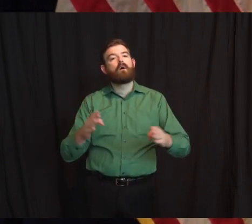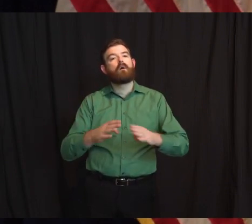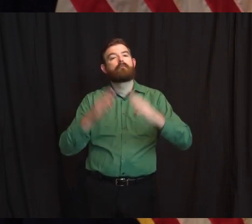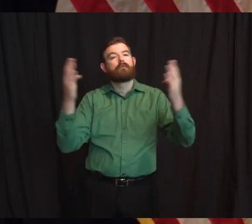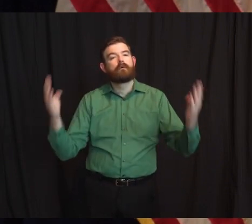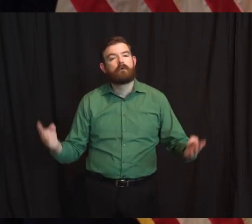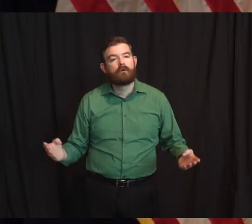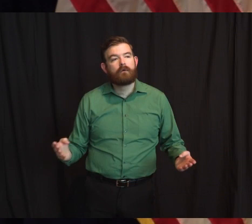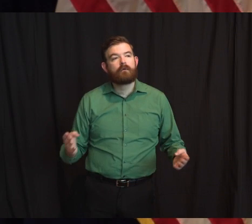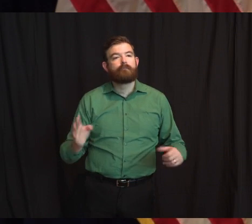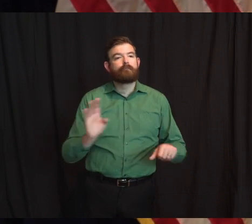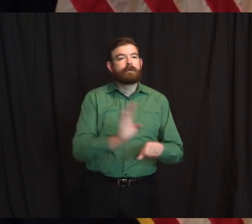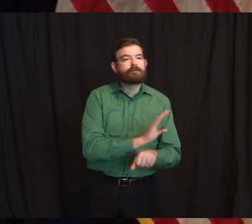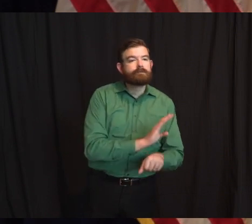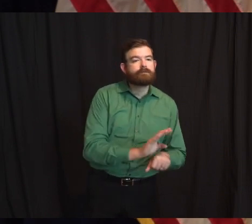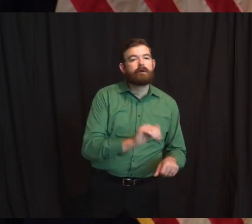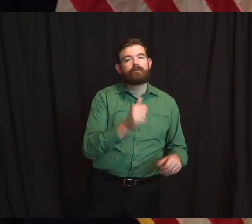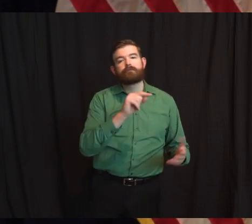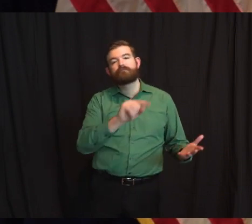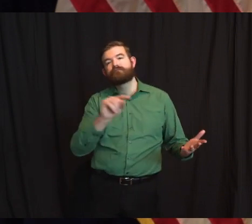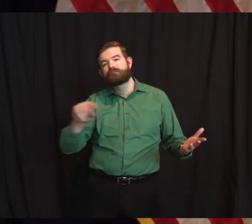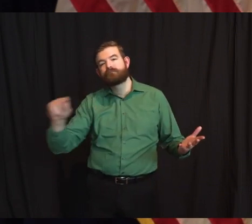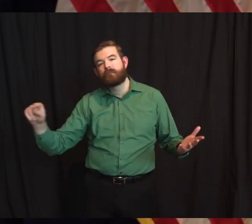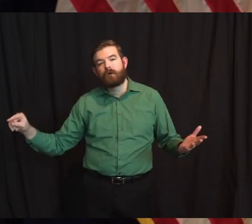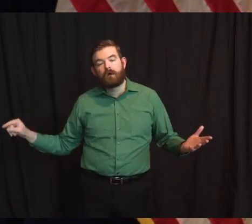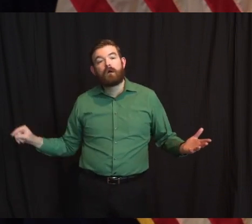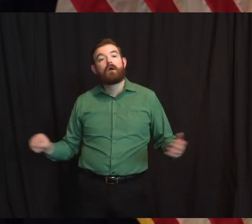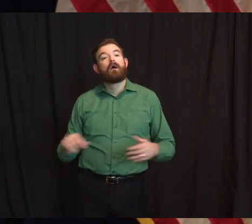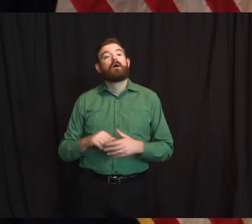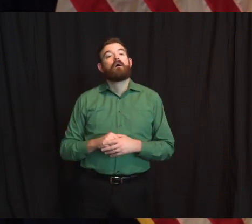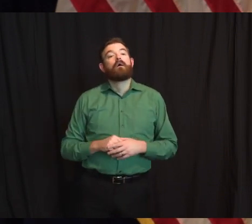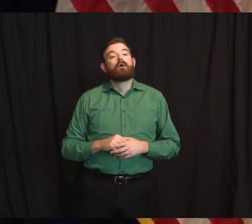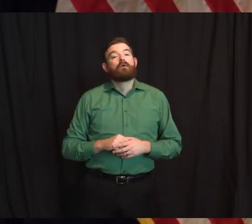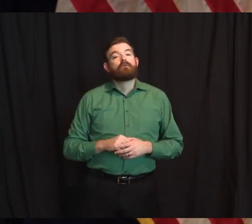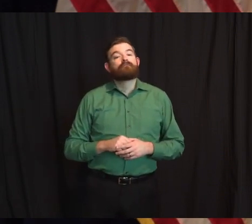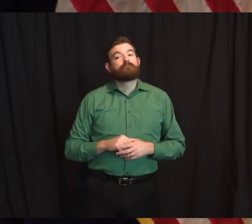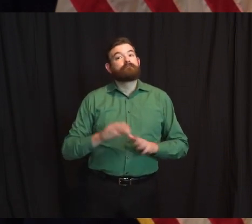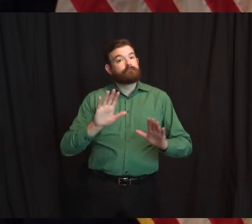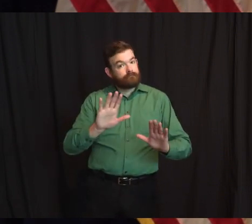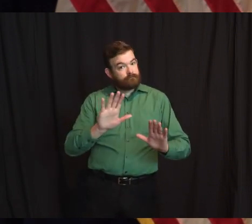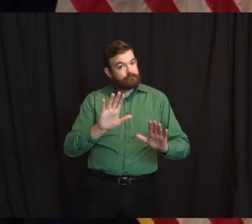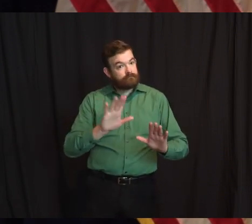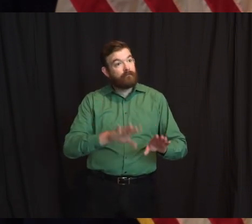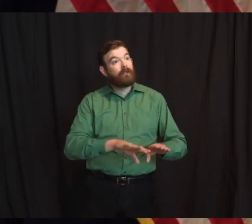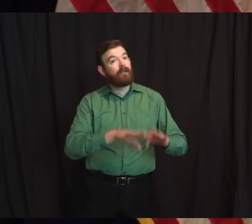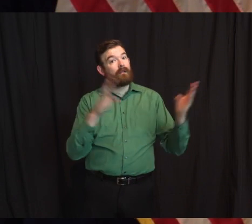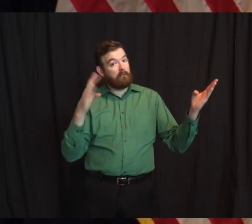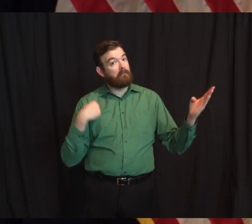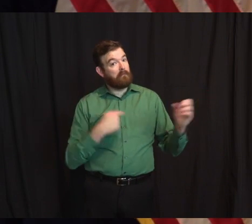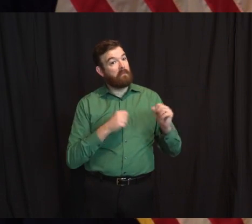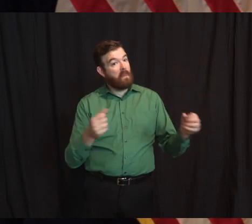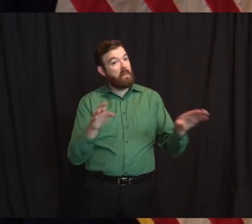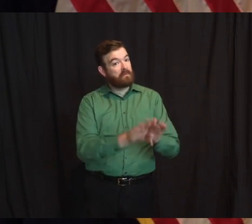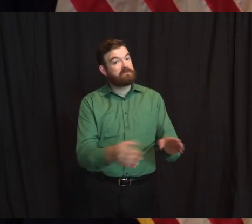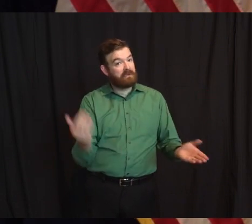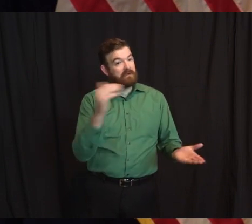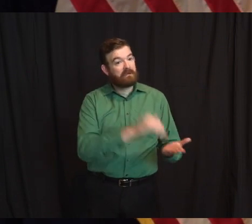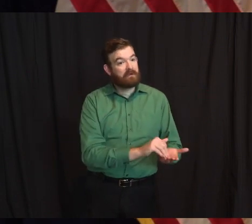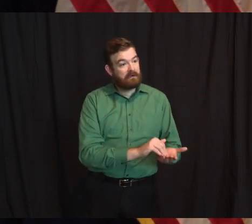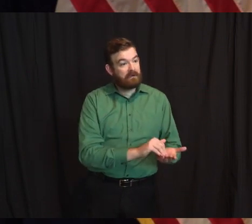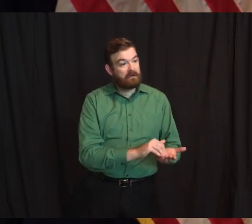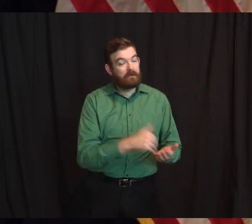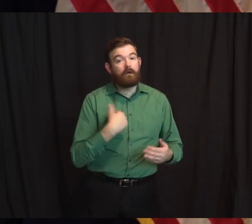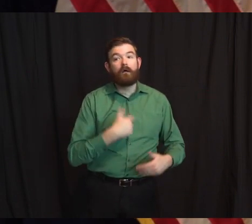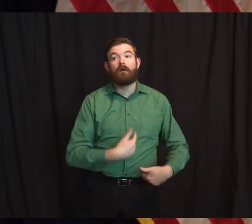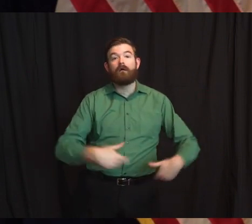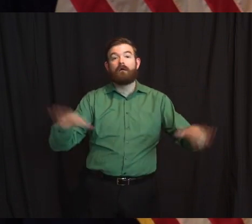reserve the right to put the brakes on and reverse the car if we think we've got unintended, particularly bad health consequences from